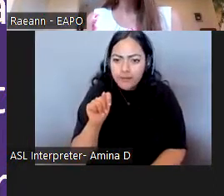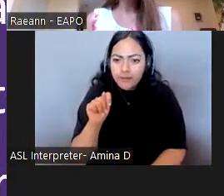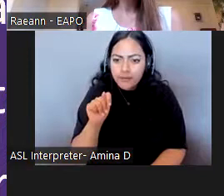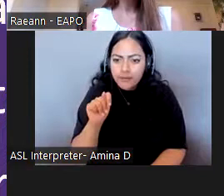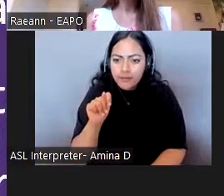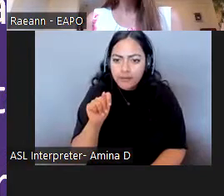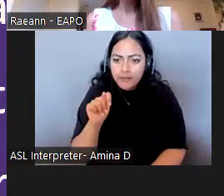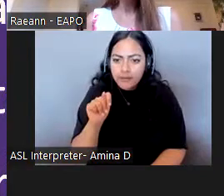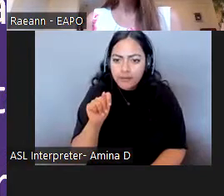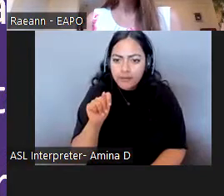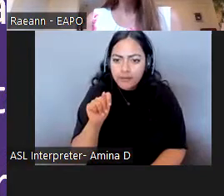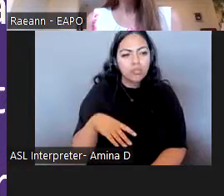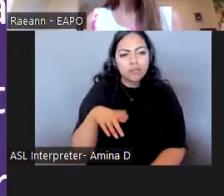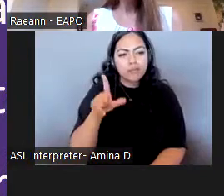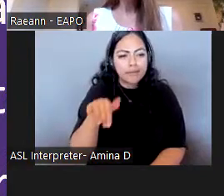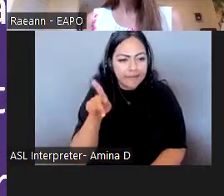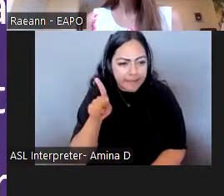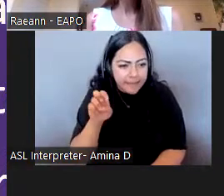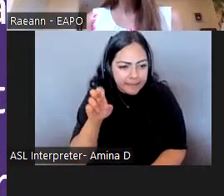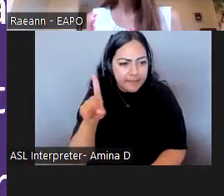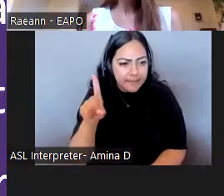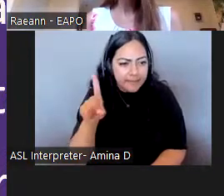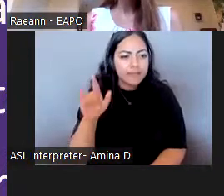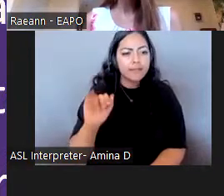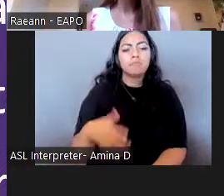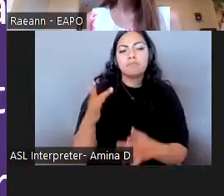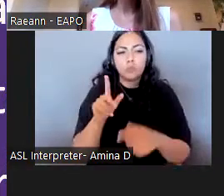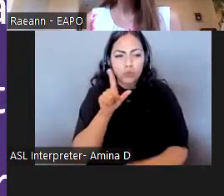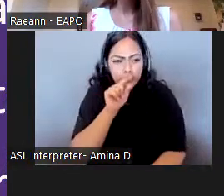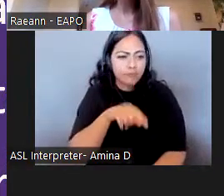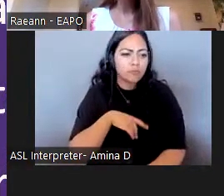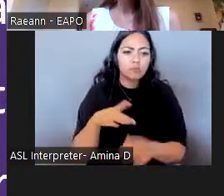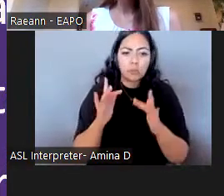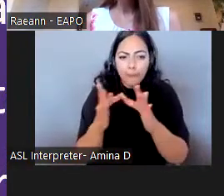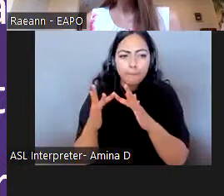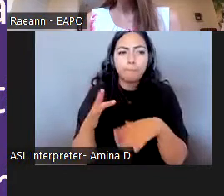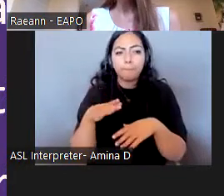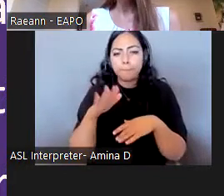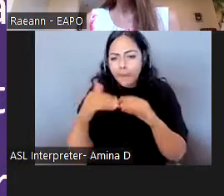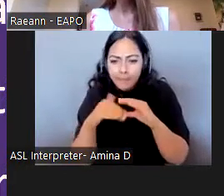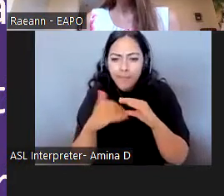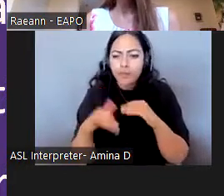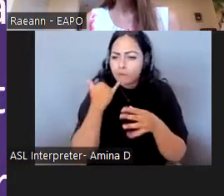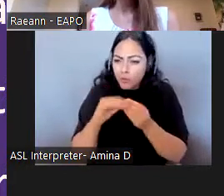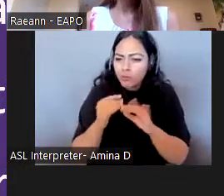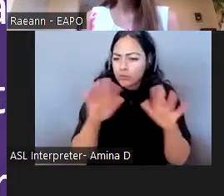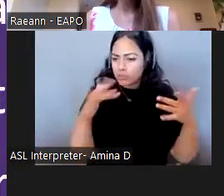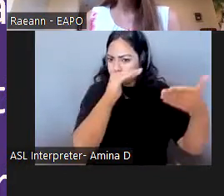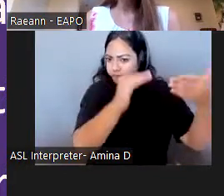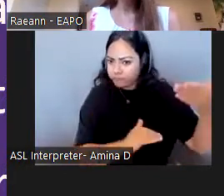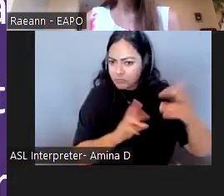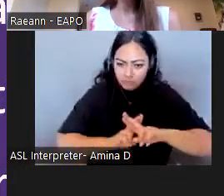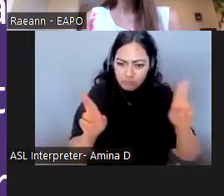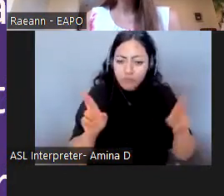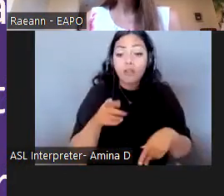channels are being posted, and there's as indicated before, Pramila is also involved in other gender-based violence research, which might be of interest